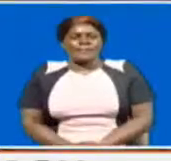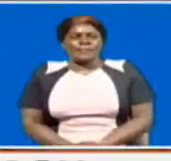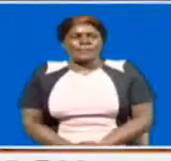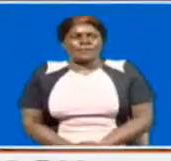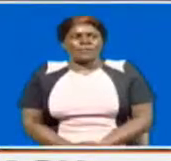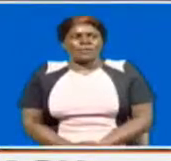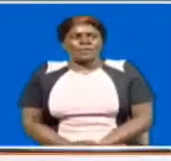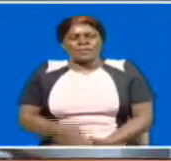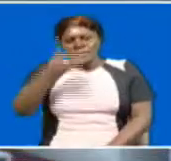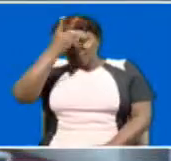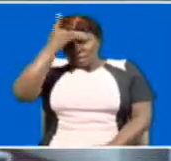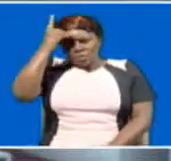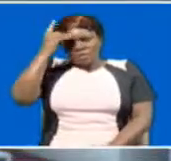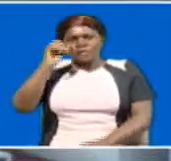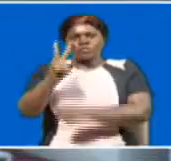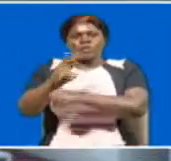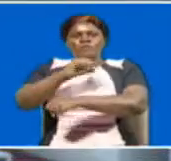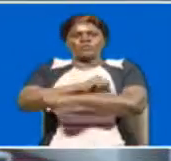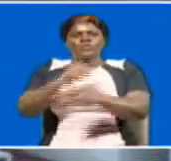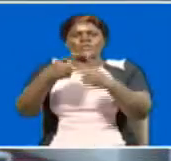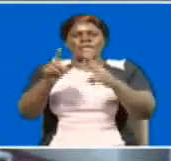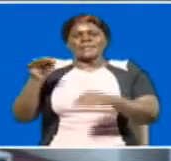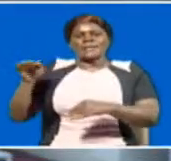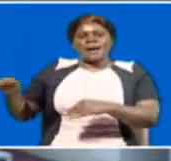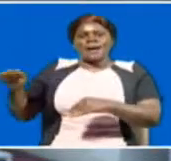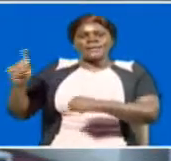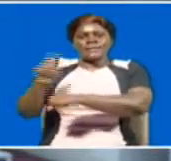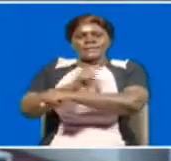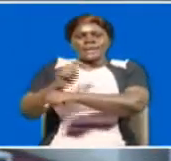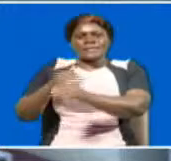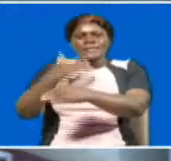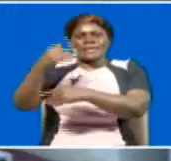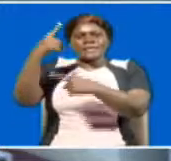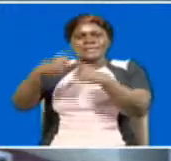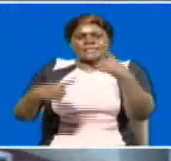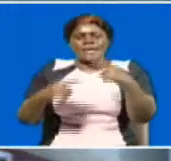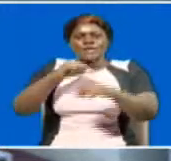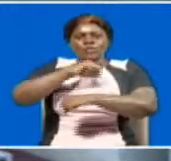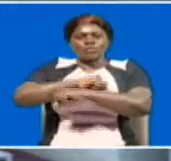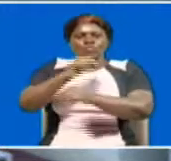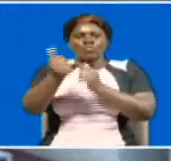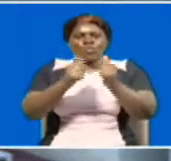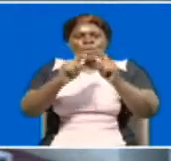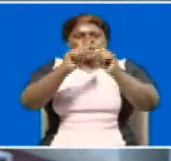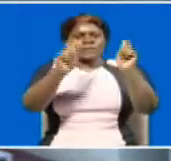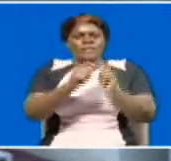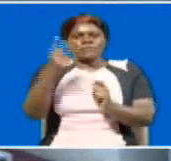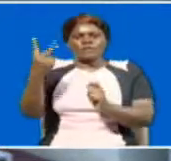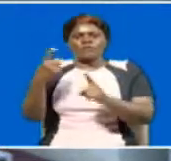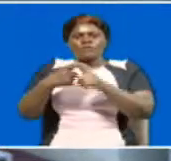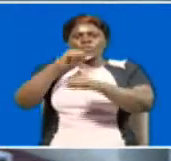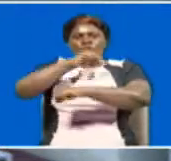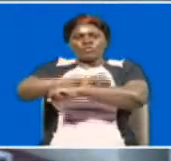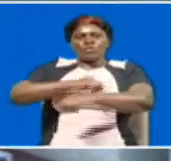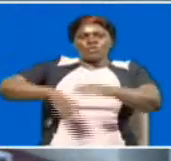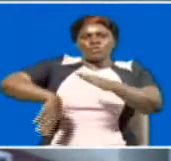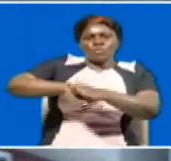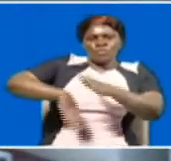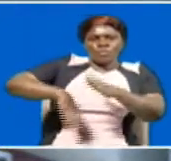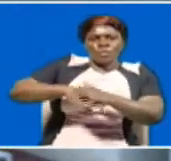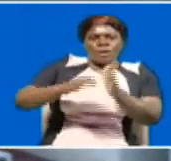Dagoretti High School have now kicked off their early preparations for next year's school games. Two teams from the school, football